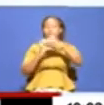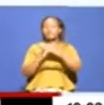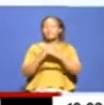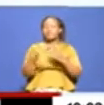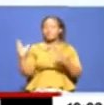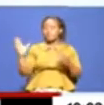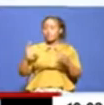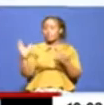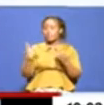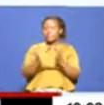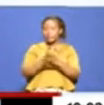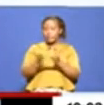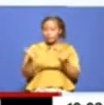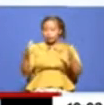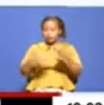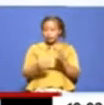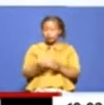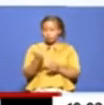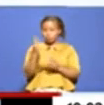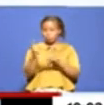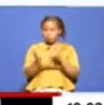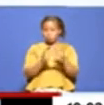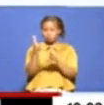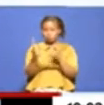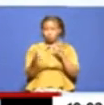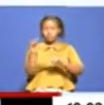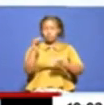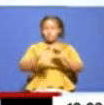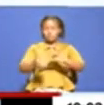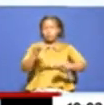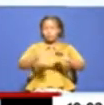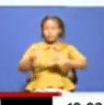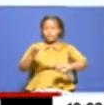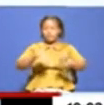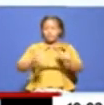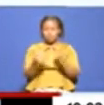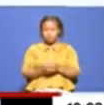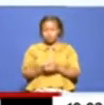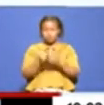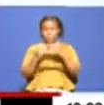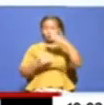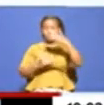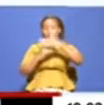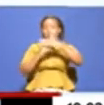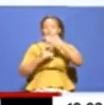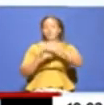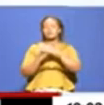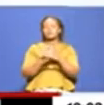the 2022 general elections. The limits set by the